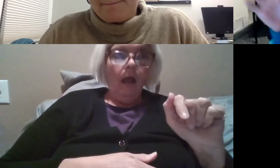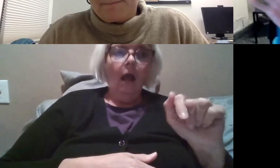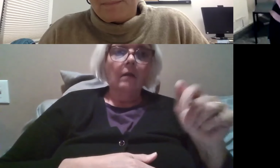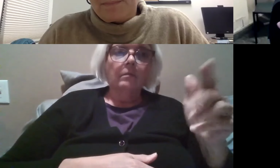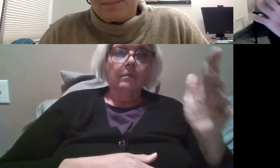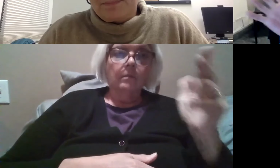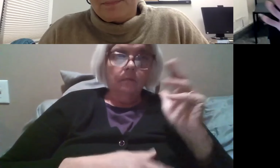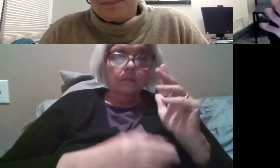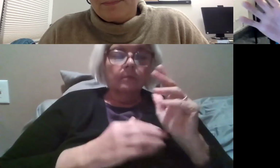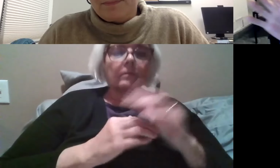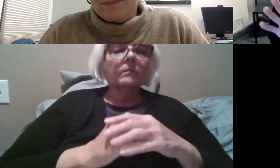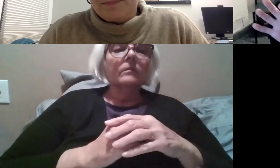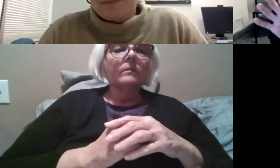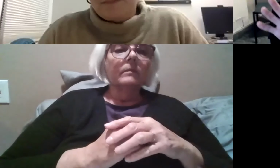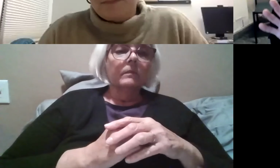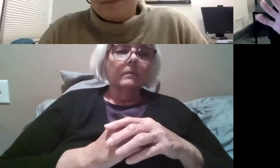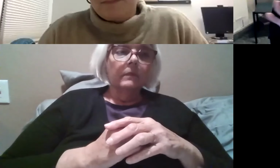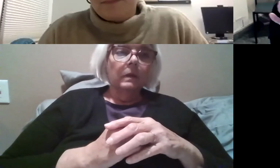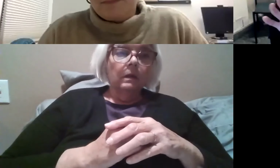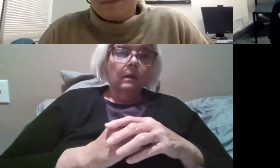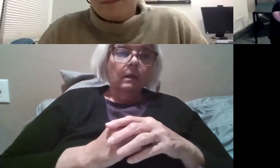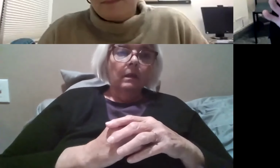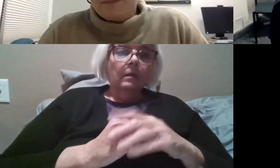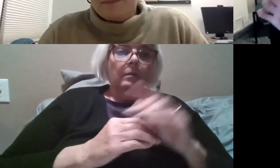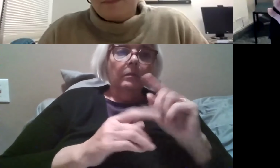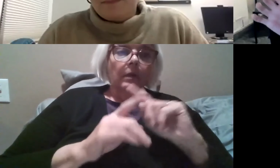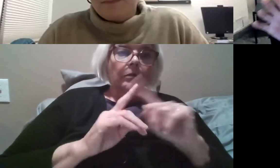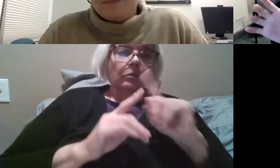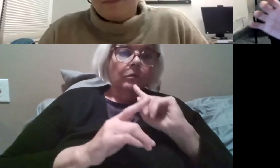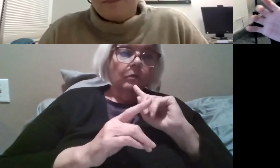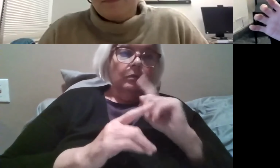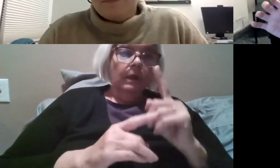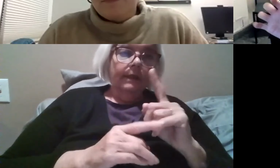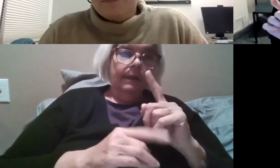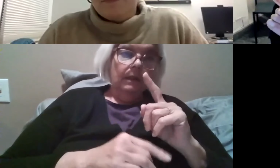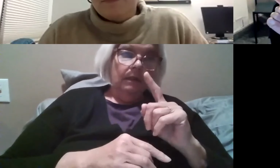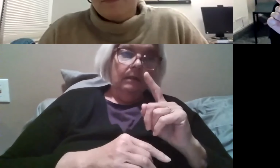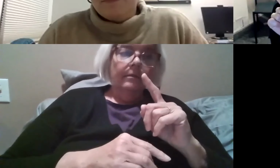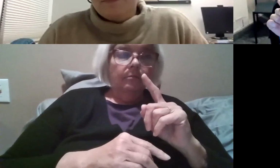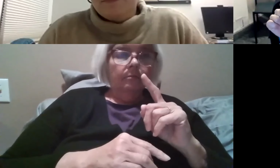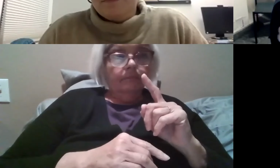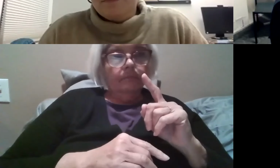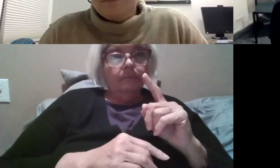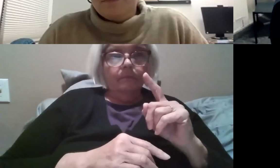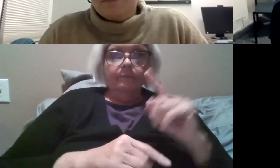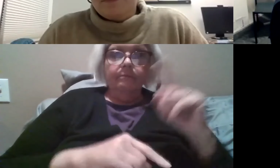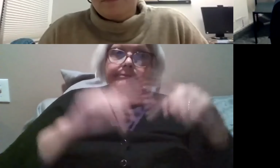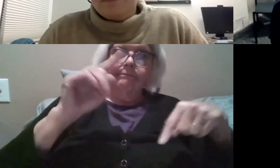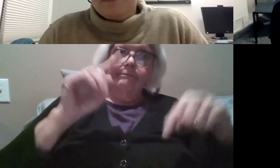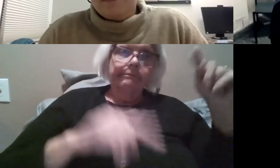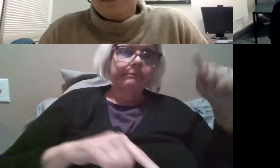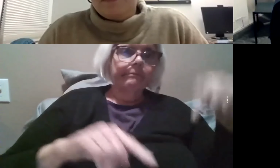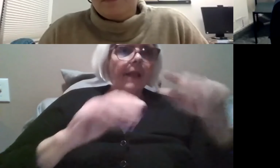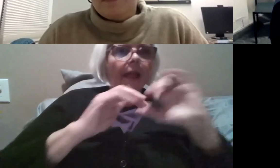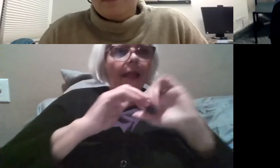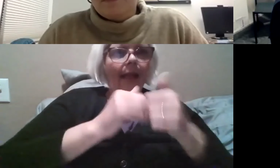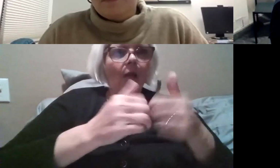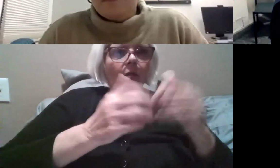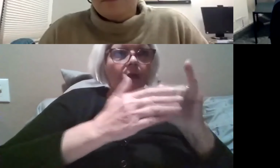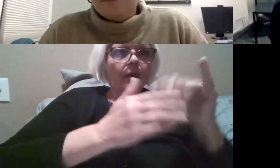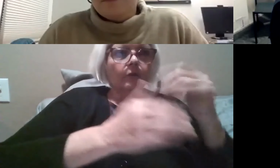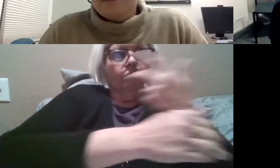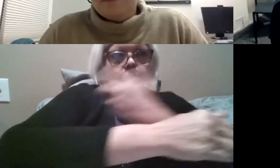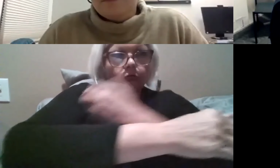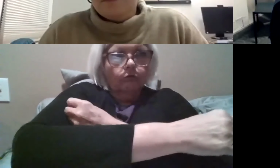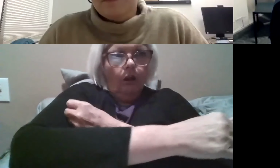how people's immune system responded to just the one dose. And so they were sort of quantifying